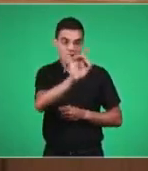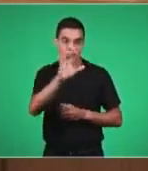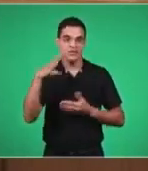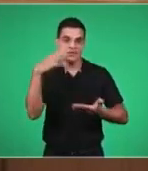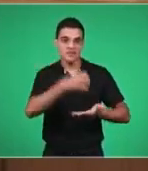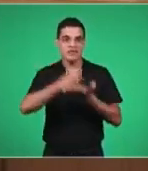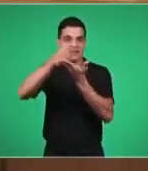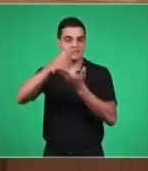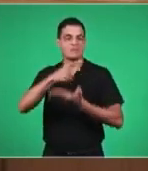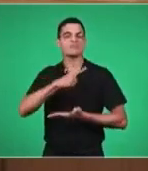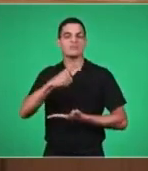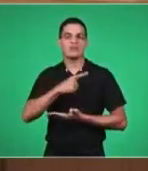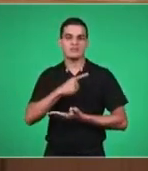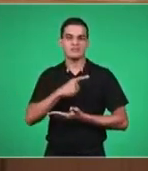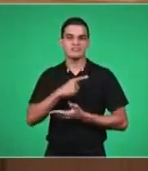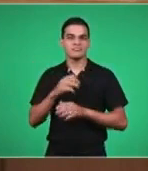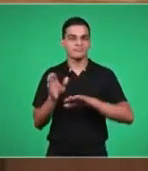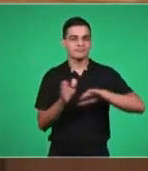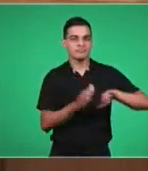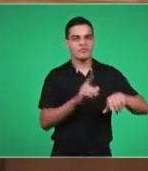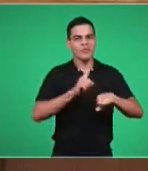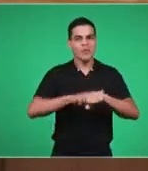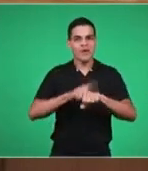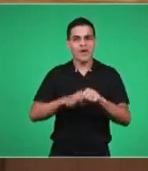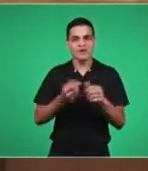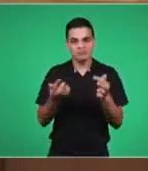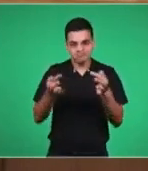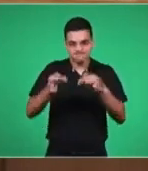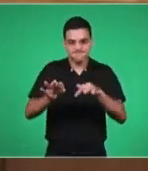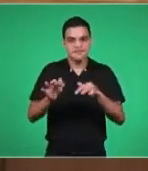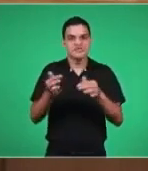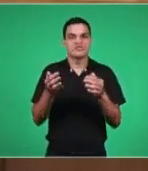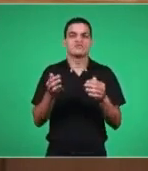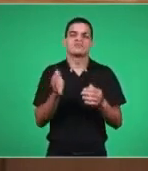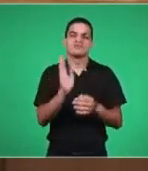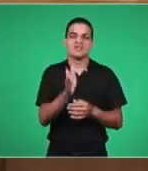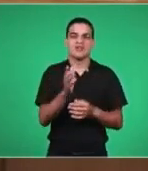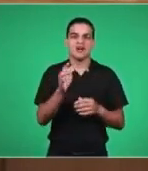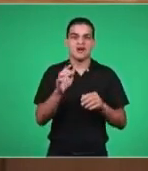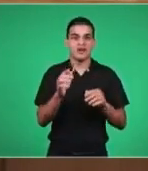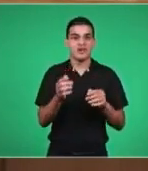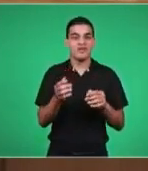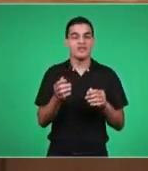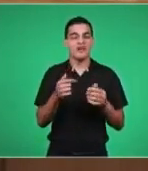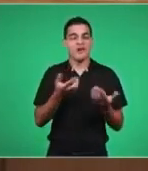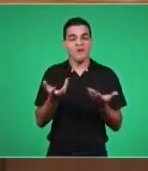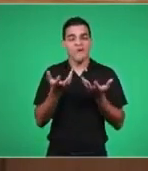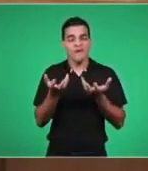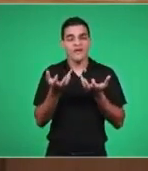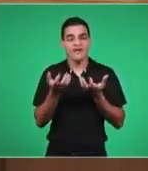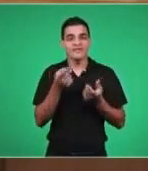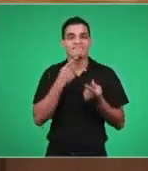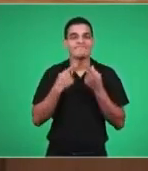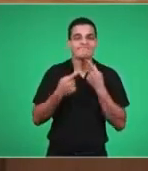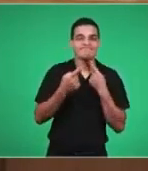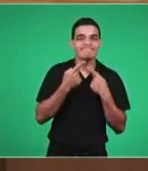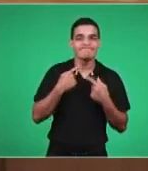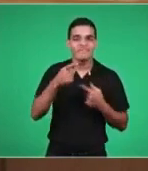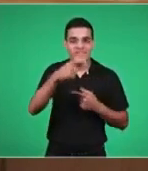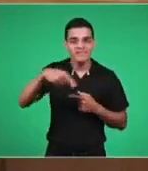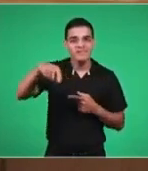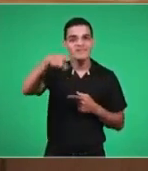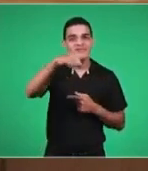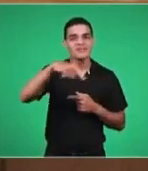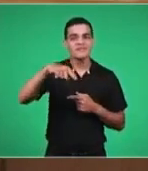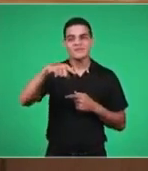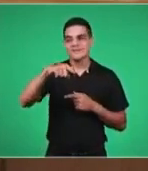to and the different examples of people to exemplify people out in the world that are needing Jesus in these last